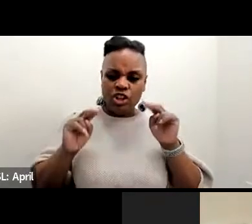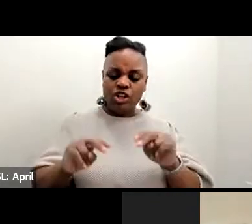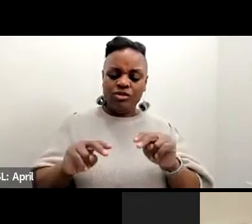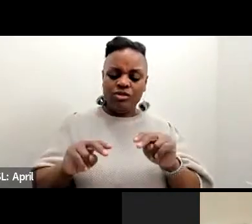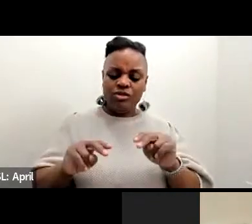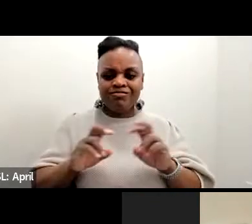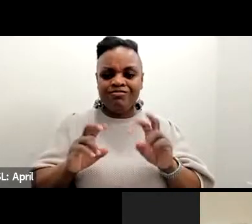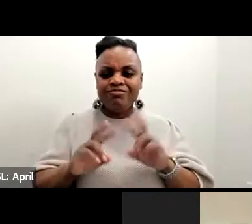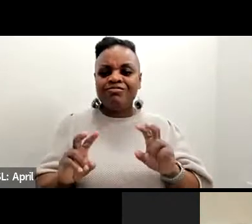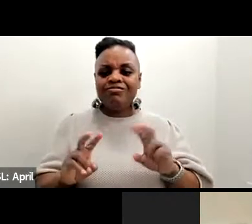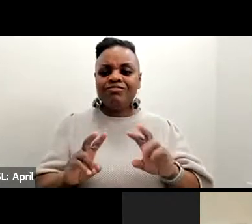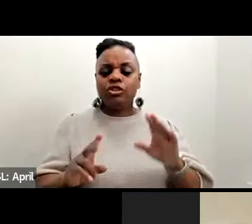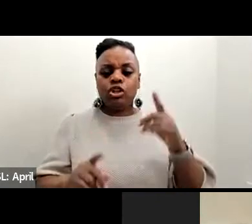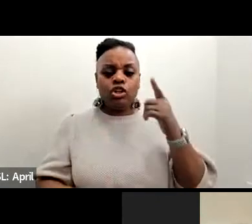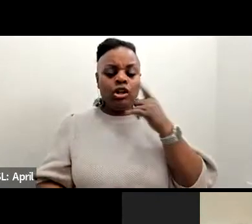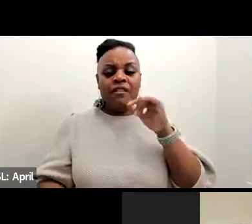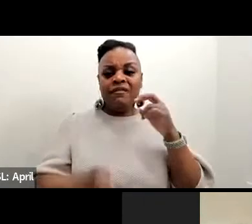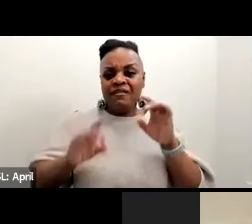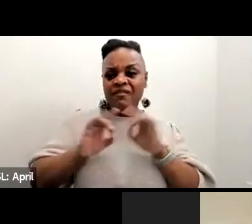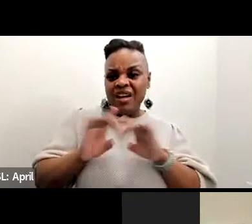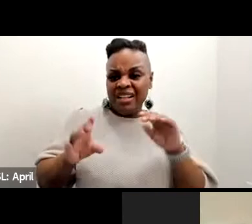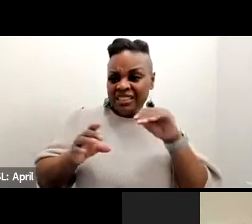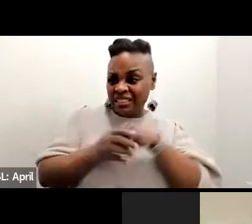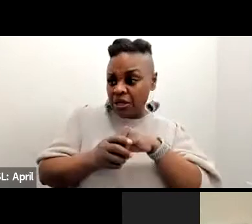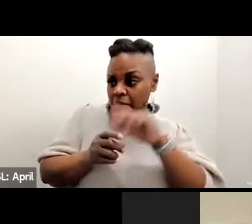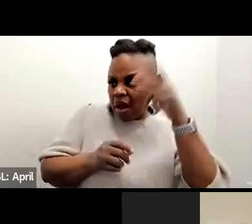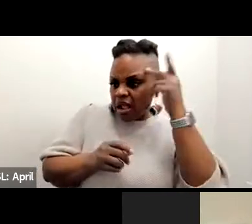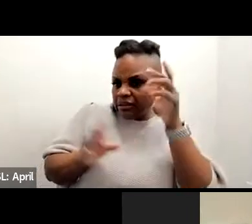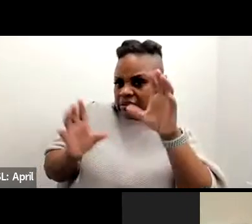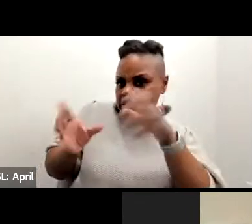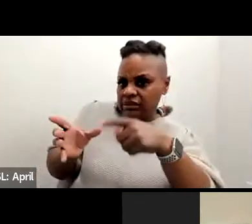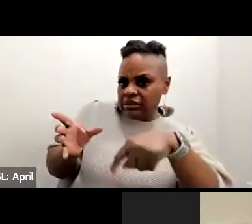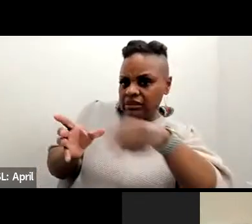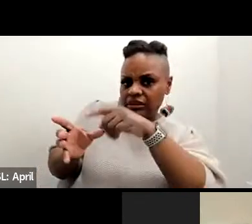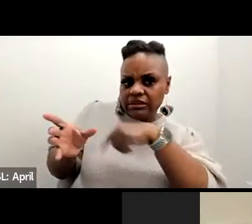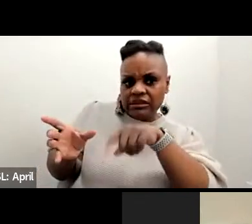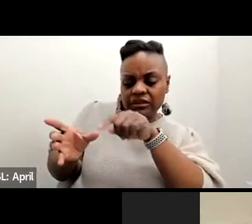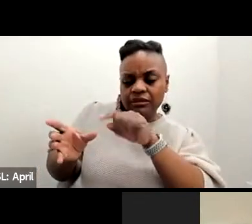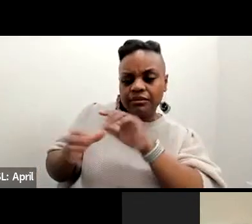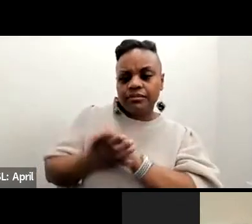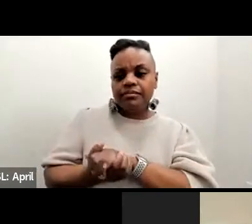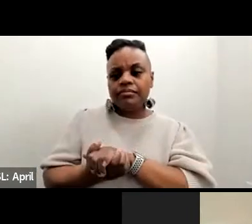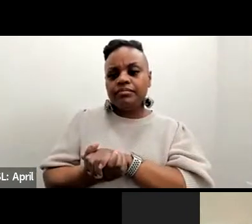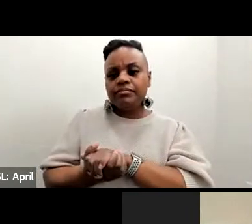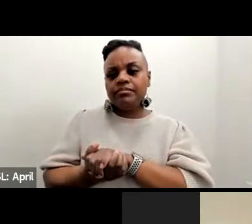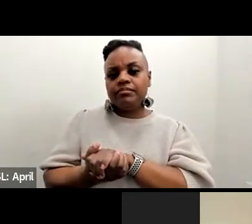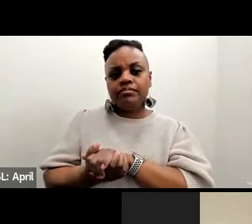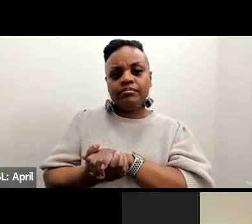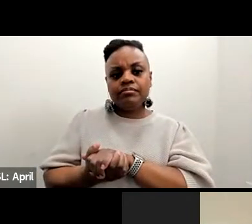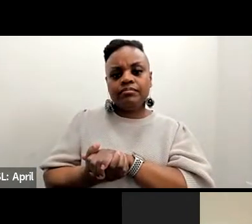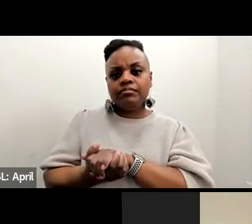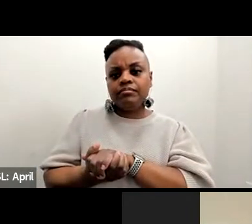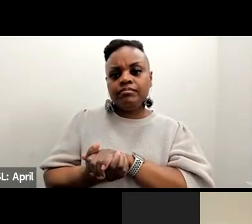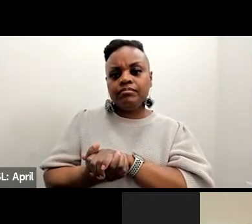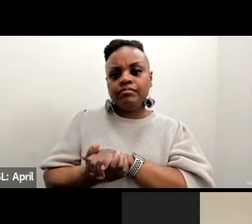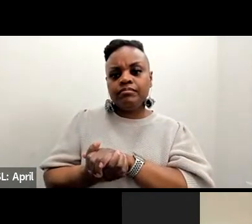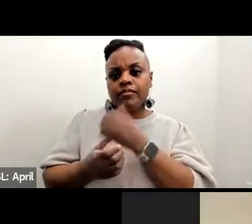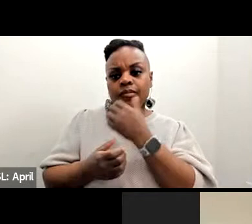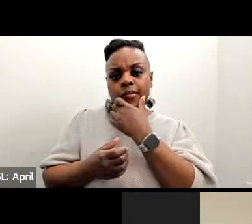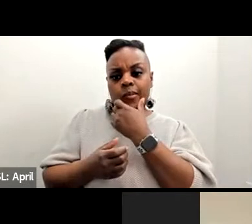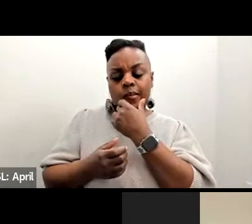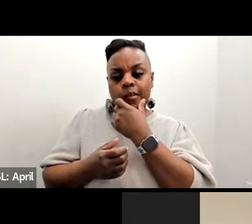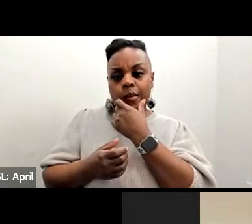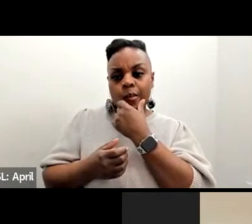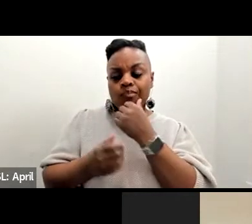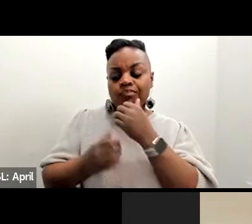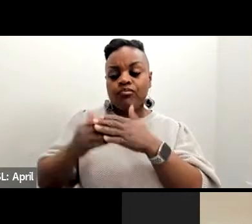and move on from thinking of the Ikhwan as inherently exceptional in any way. Historically, yeah, the Brotherhood emerged